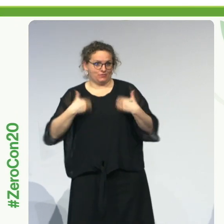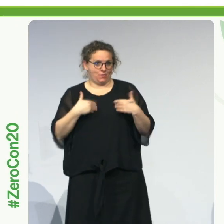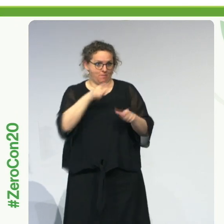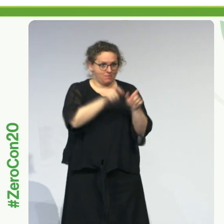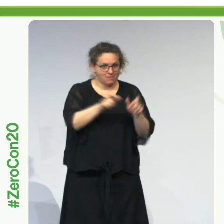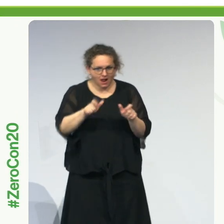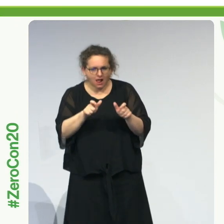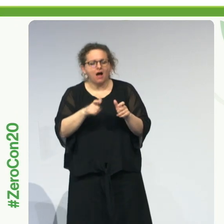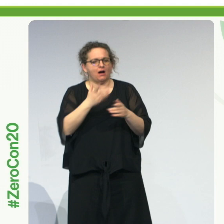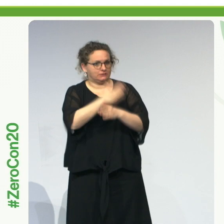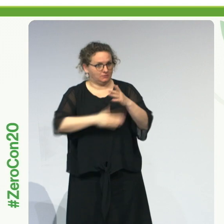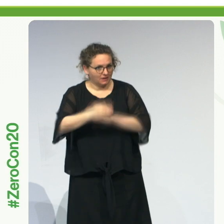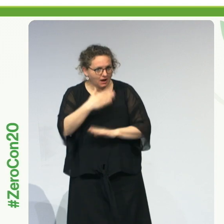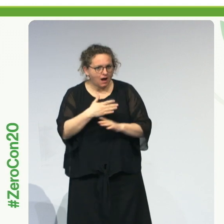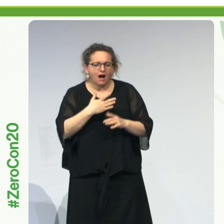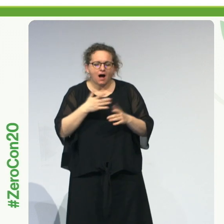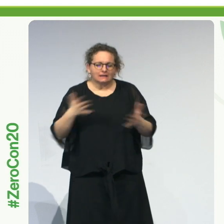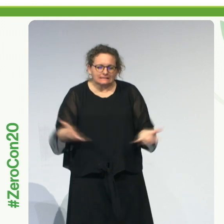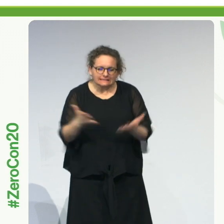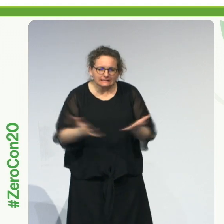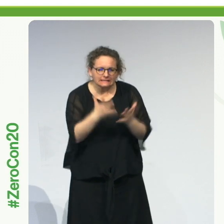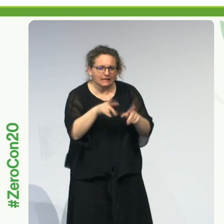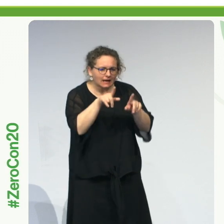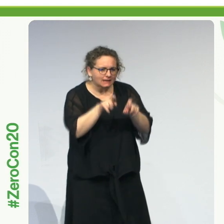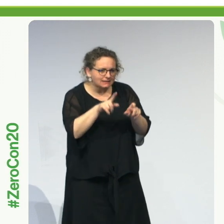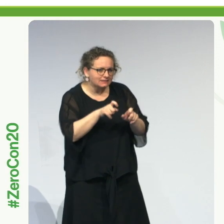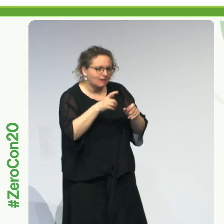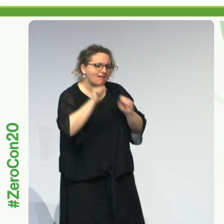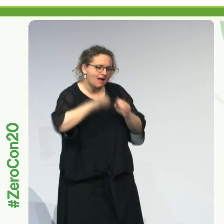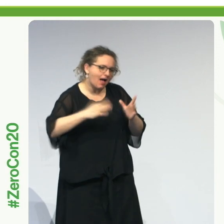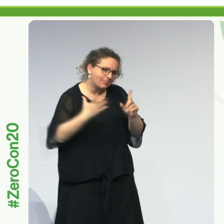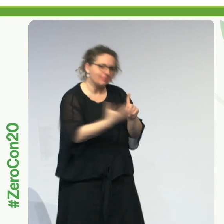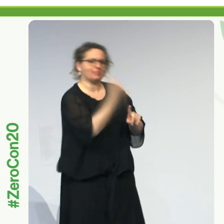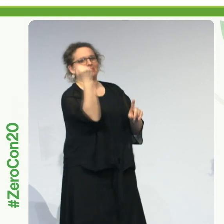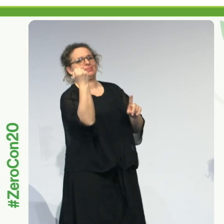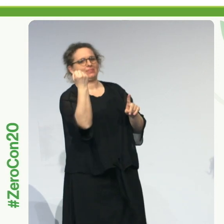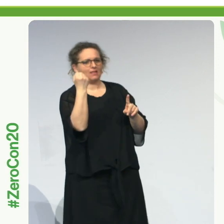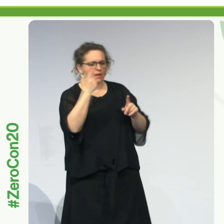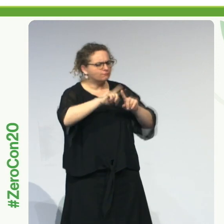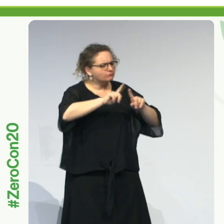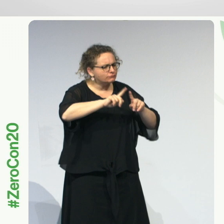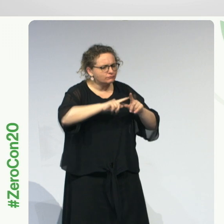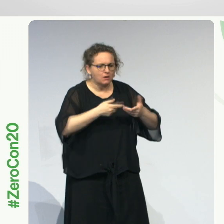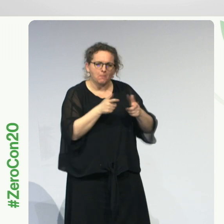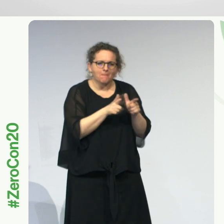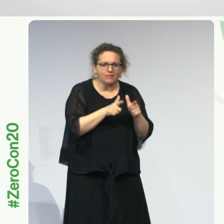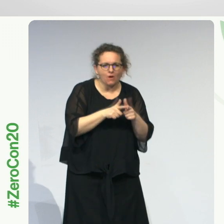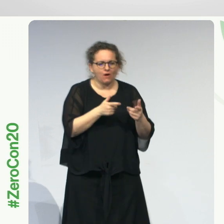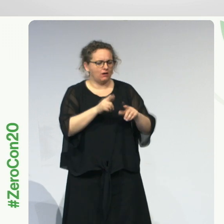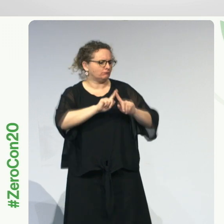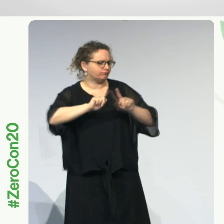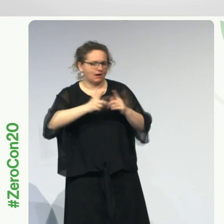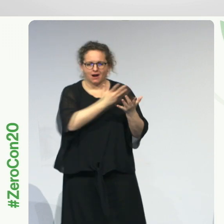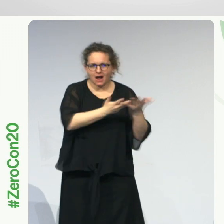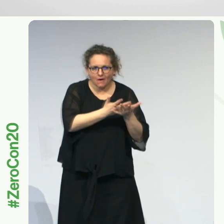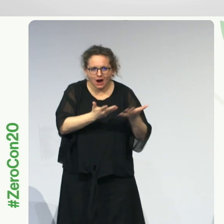final exams. The exam questions are offered in various formats, such as easy language and with an extensive use